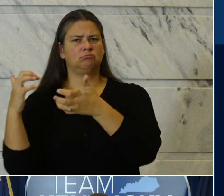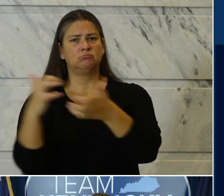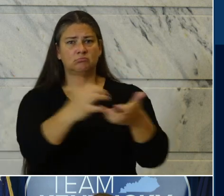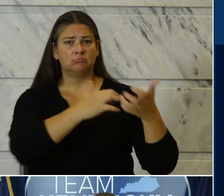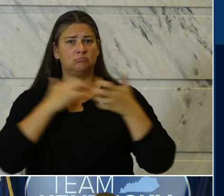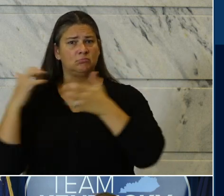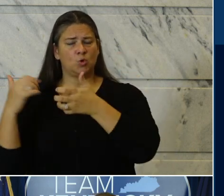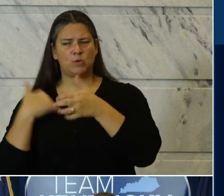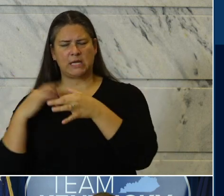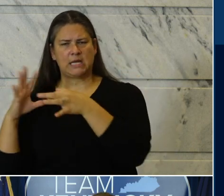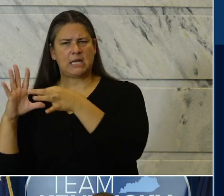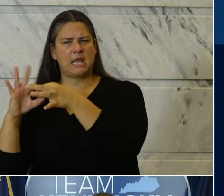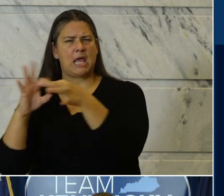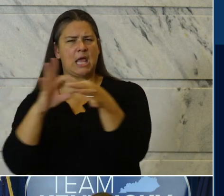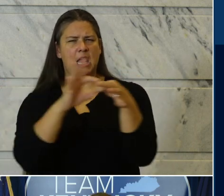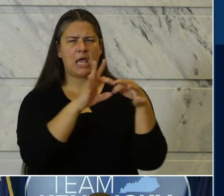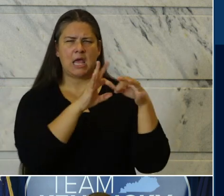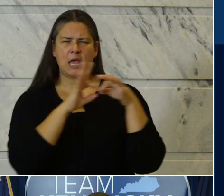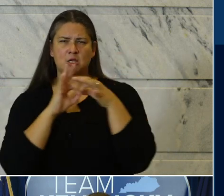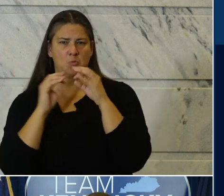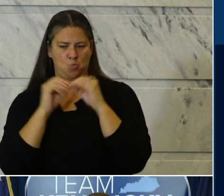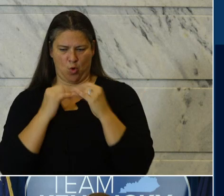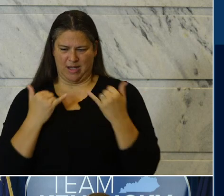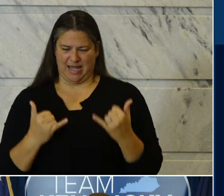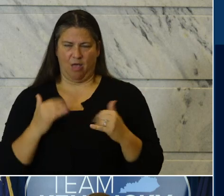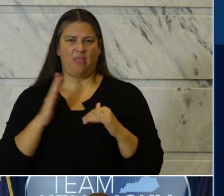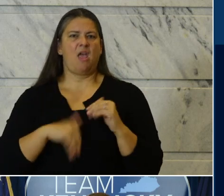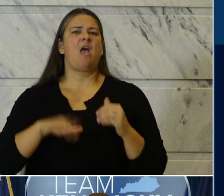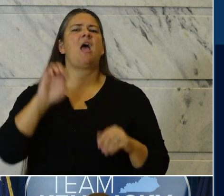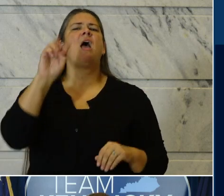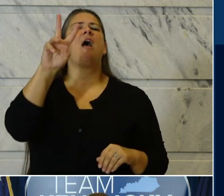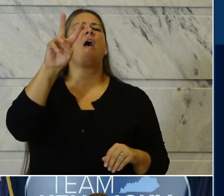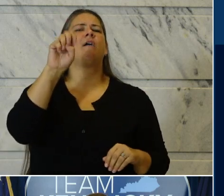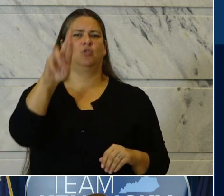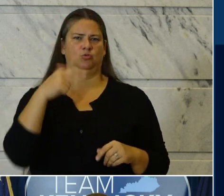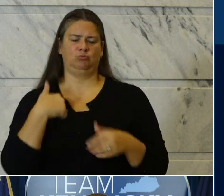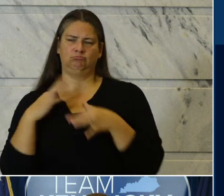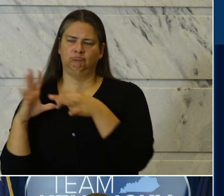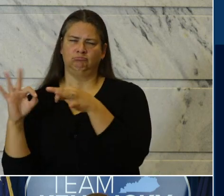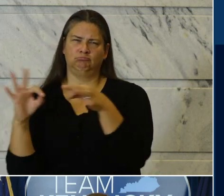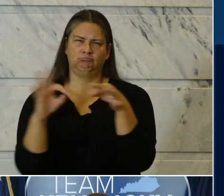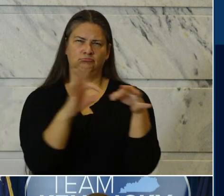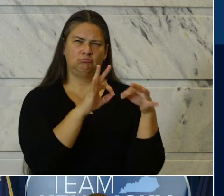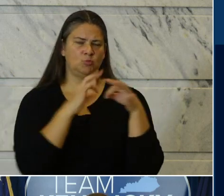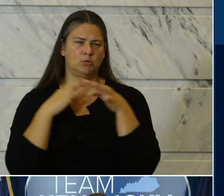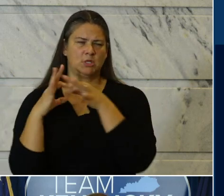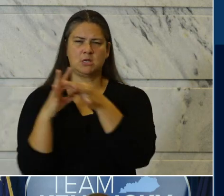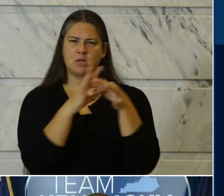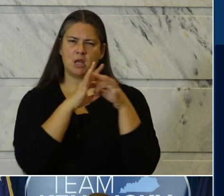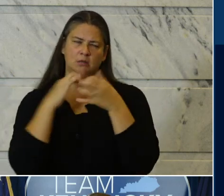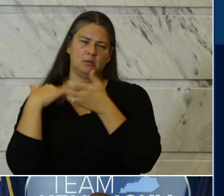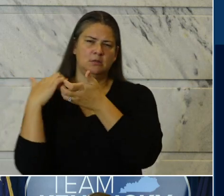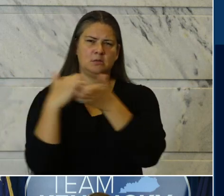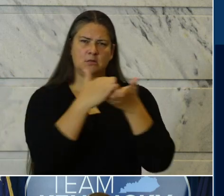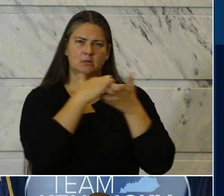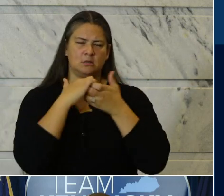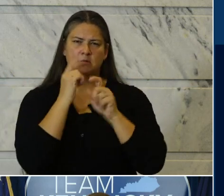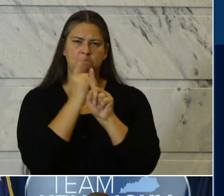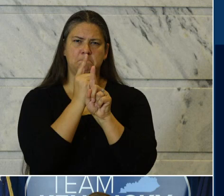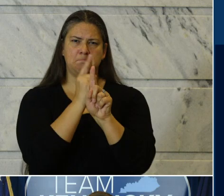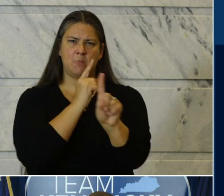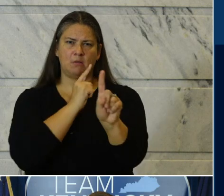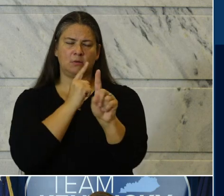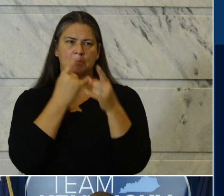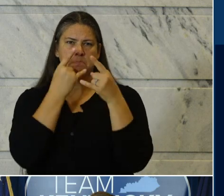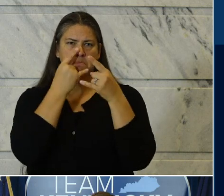we are all connected more now than ever in our lifetime. So let's get out there, let's wear our masks, let's stay 6 feet apart, let's